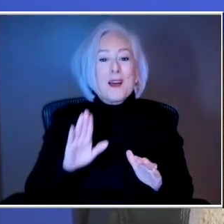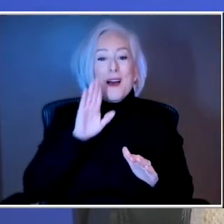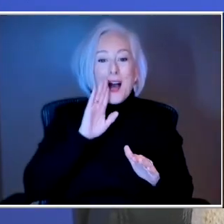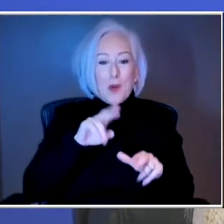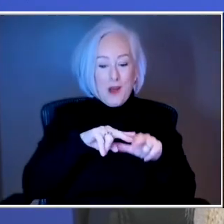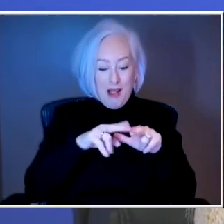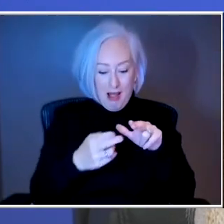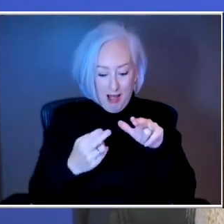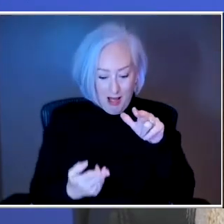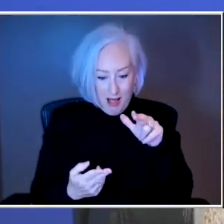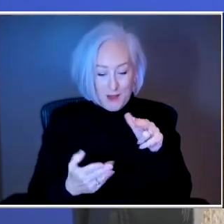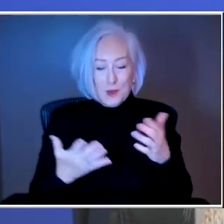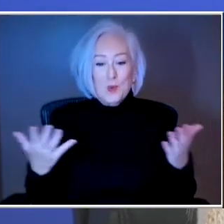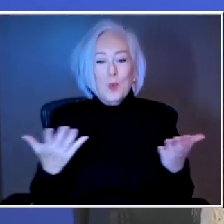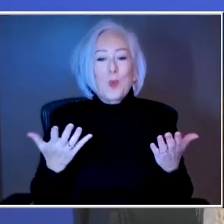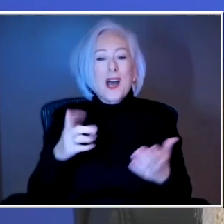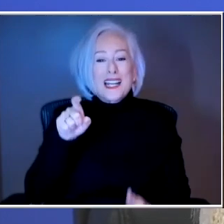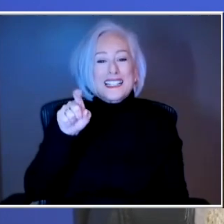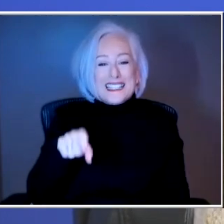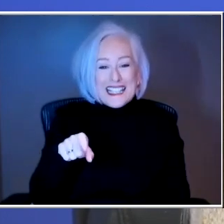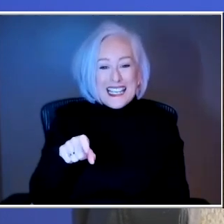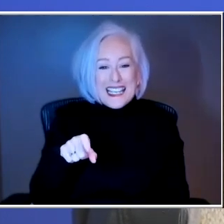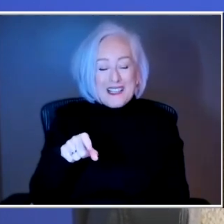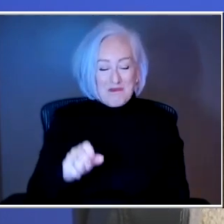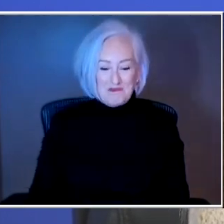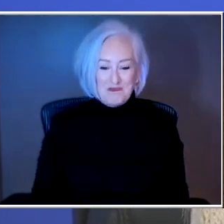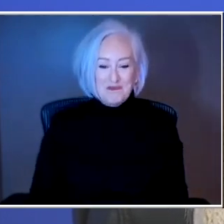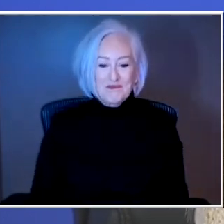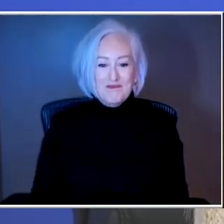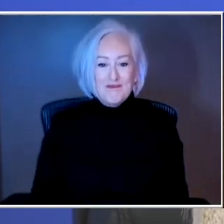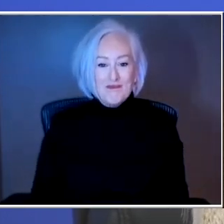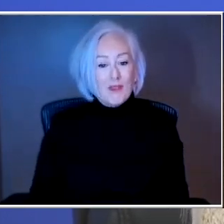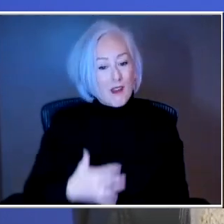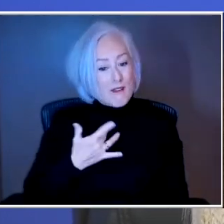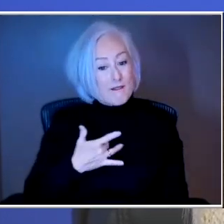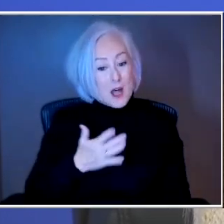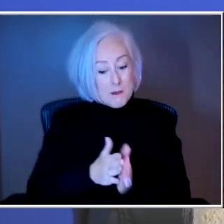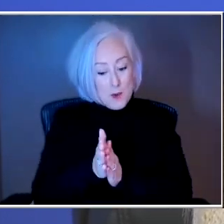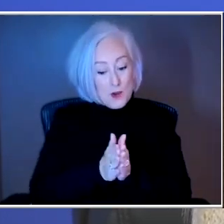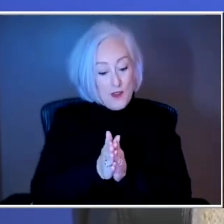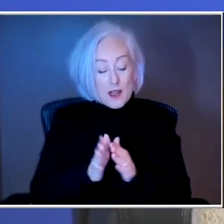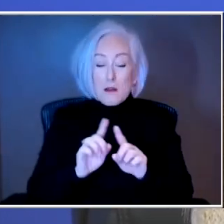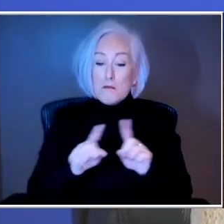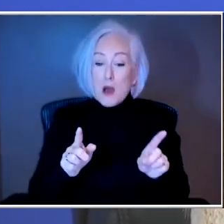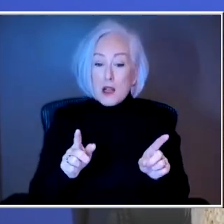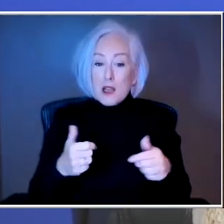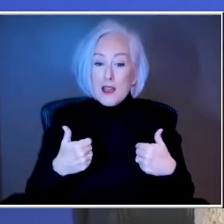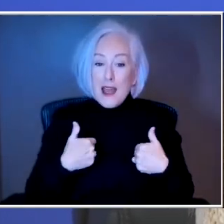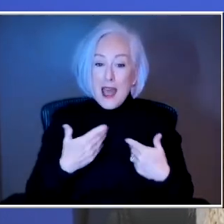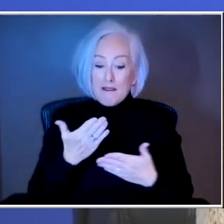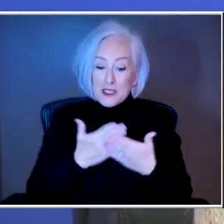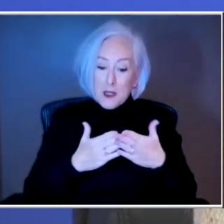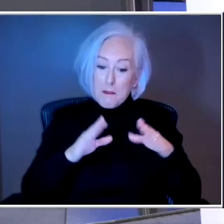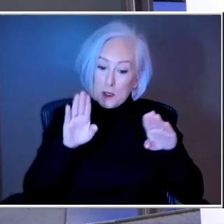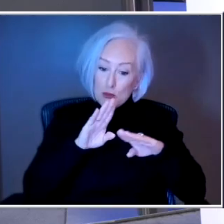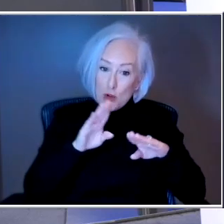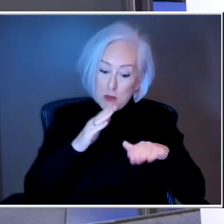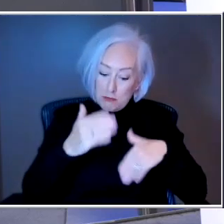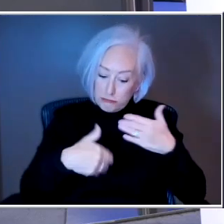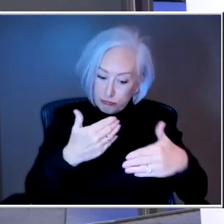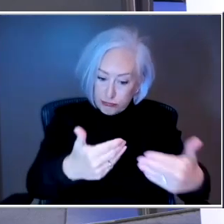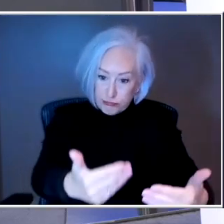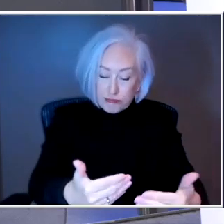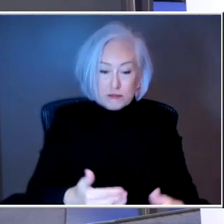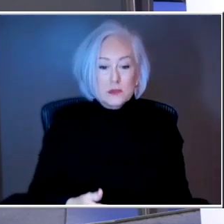be. And it was motivating, but there was troubles along the way. There was different... What were the challenges?